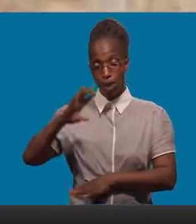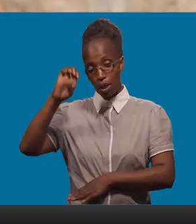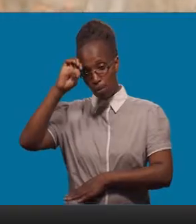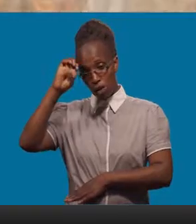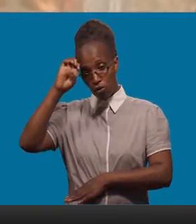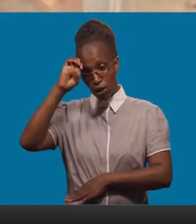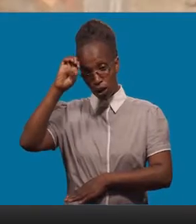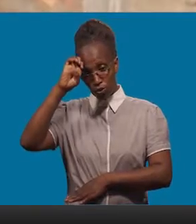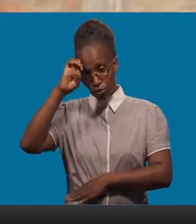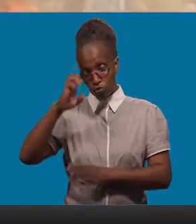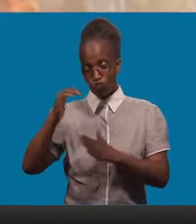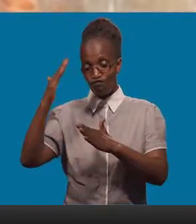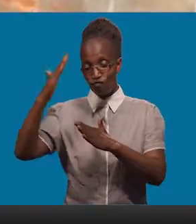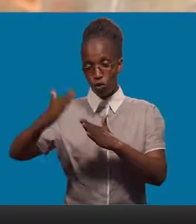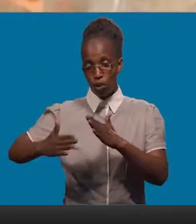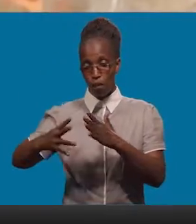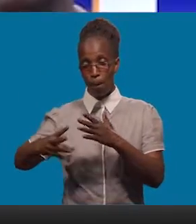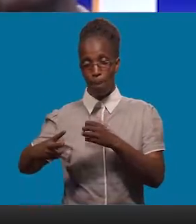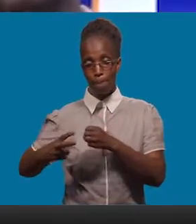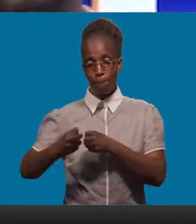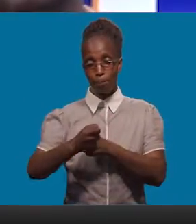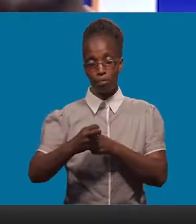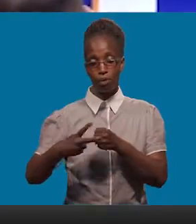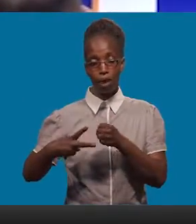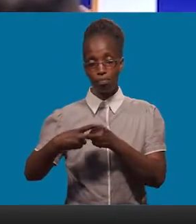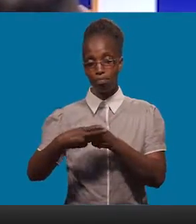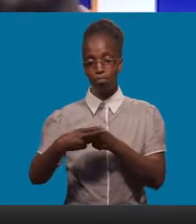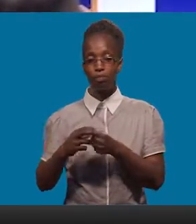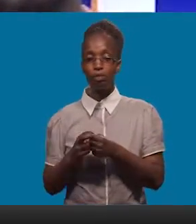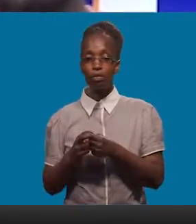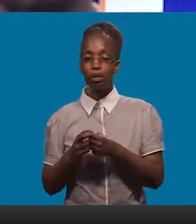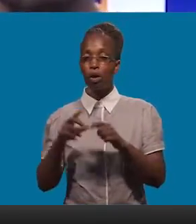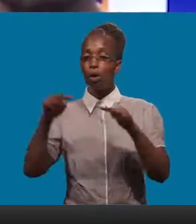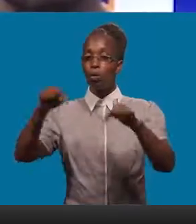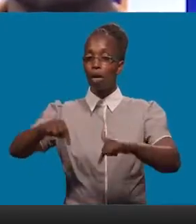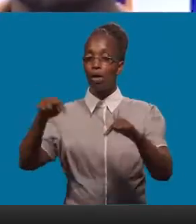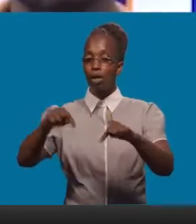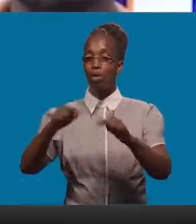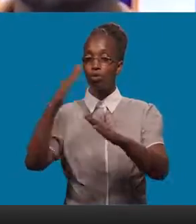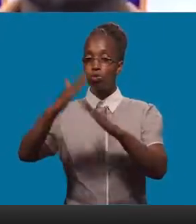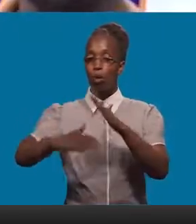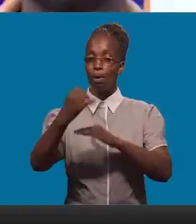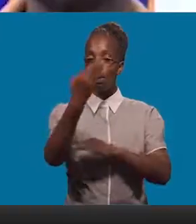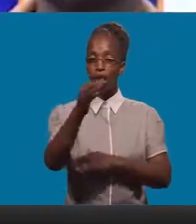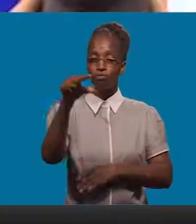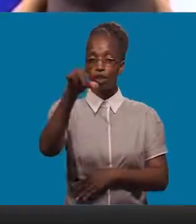za ukeketaji katika umri mdogo. Here because of art to NFGM and specifically by children,